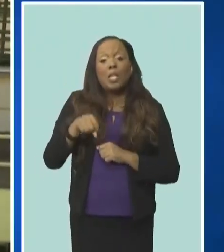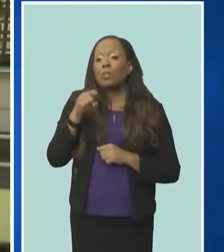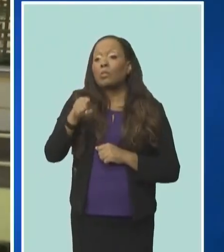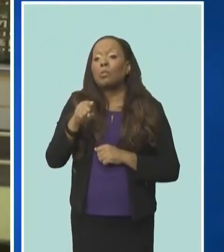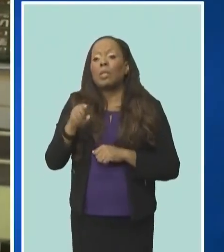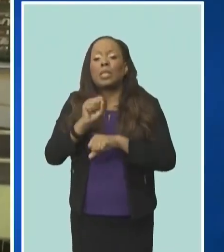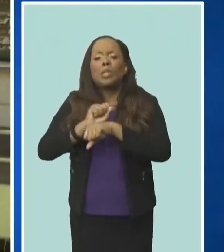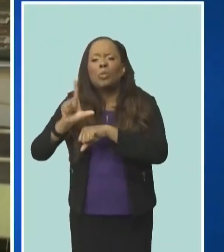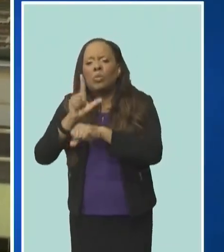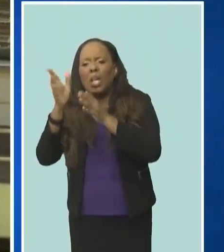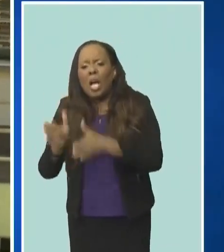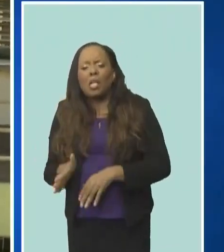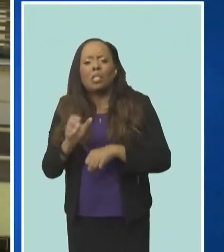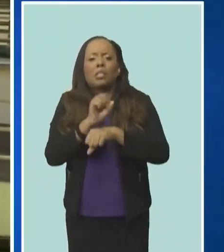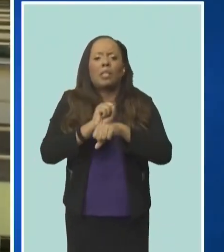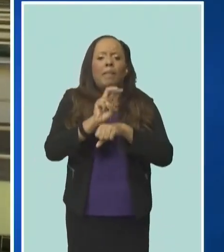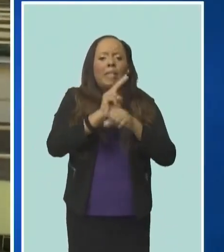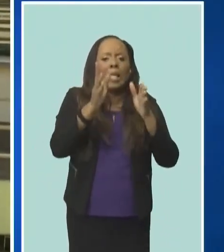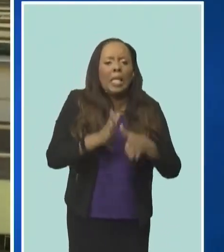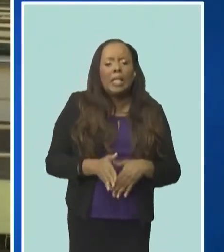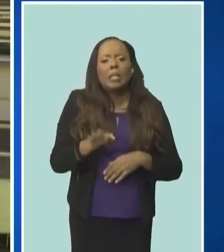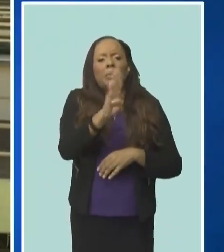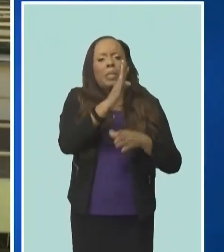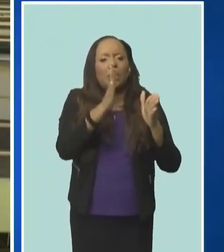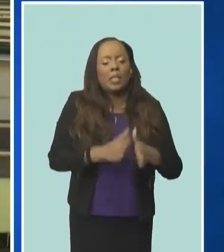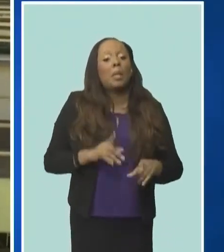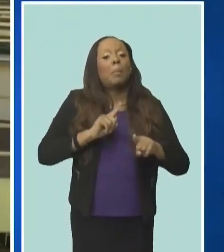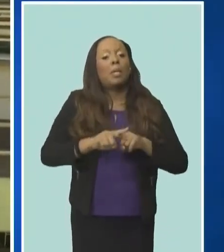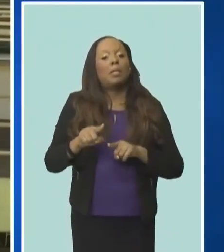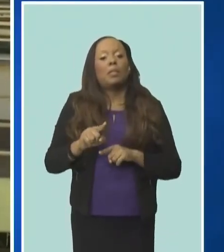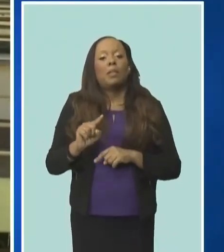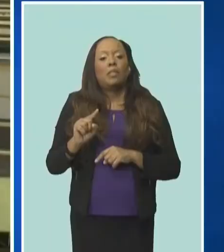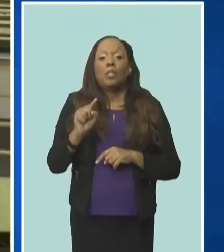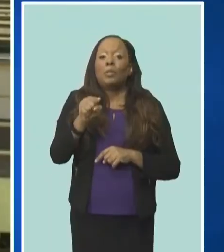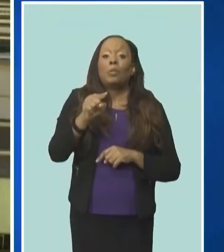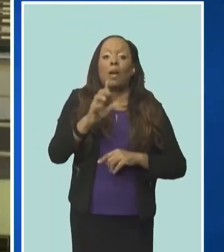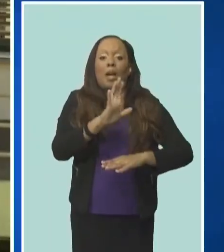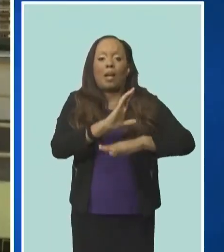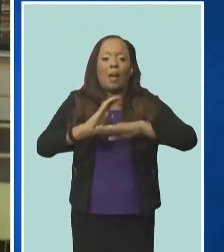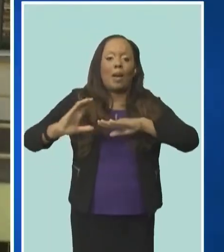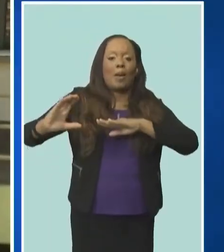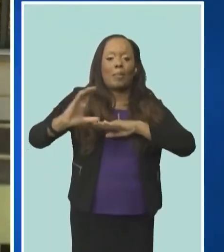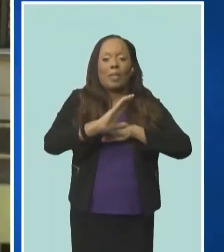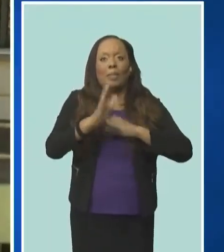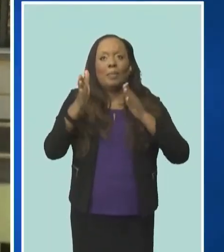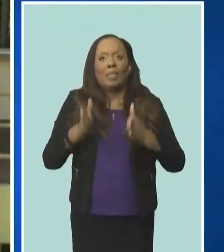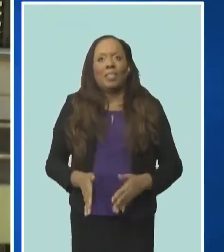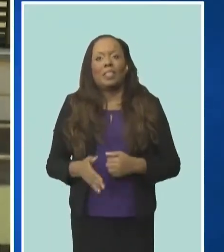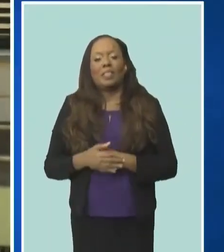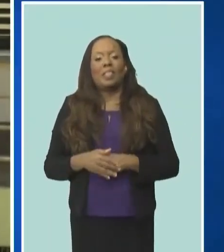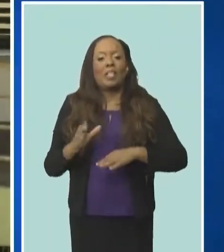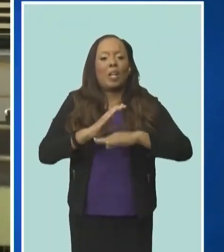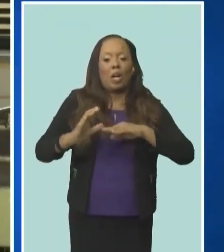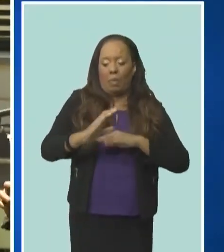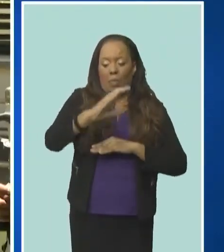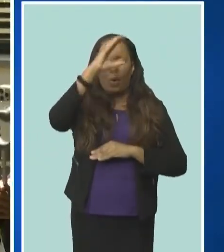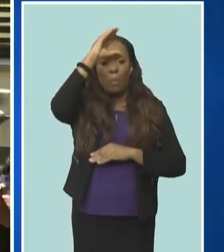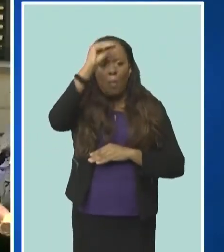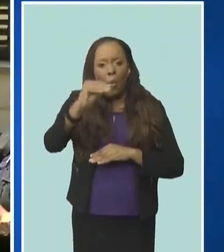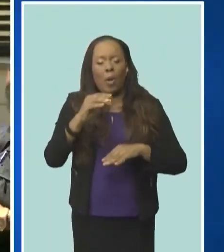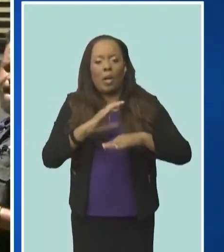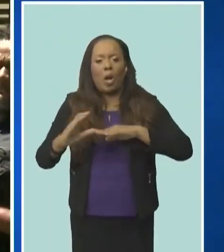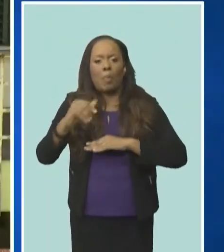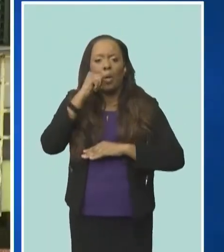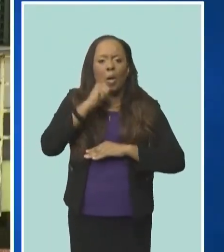will always, always see yourself as a Caribbean person. A Caribbean boy, a Caribbean girl, a Caribbean man, a